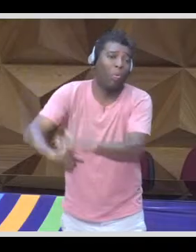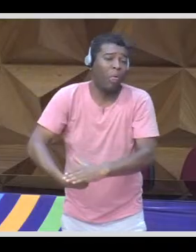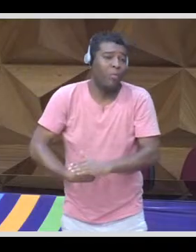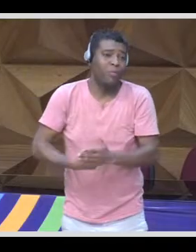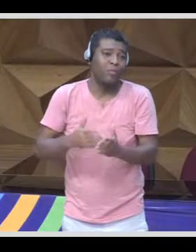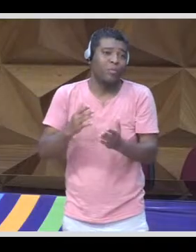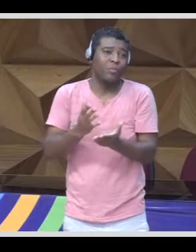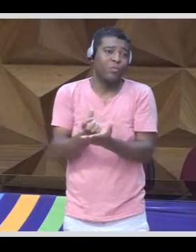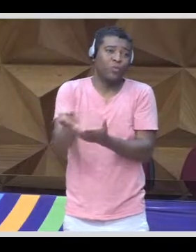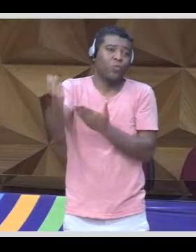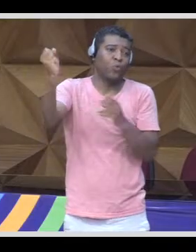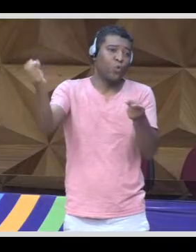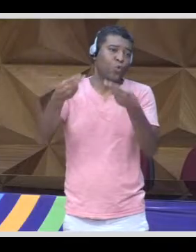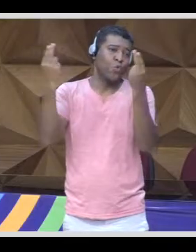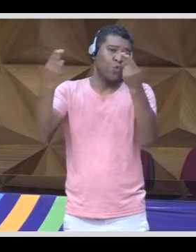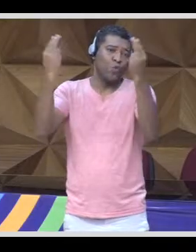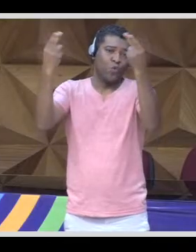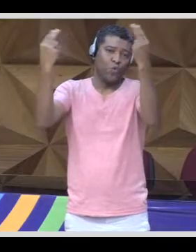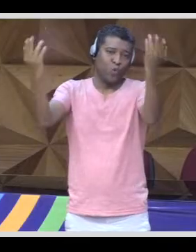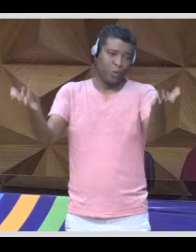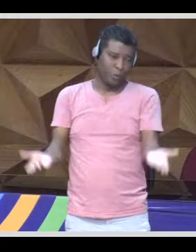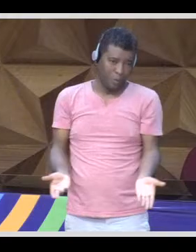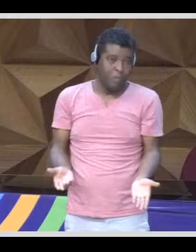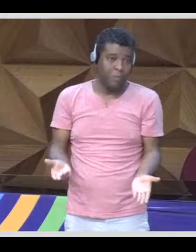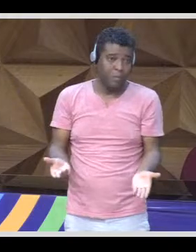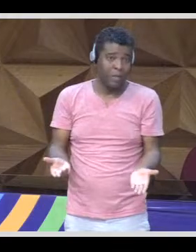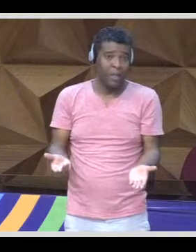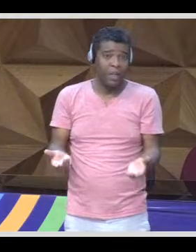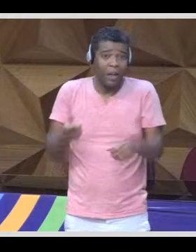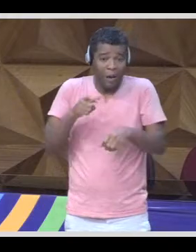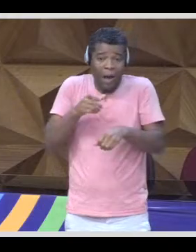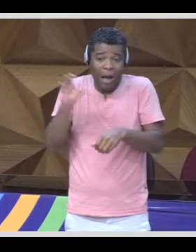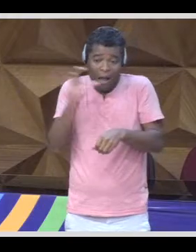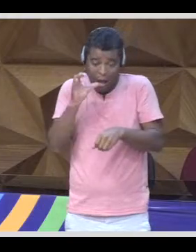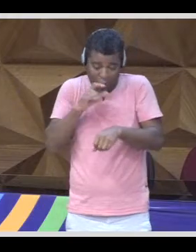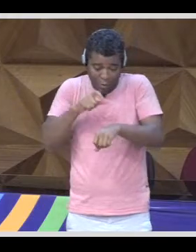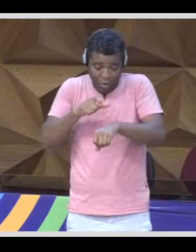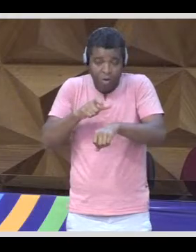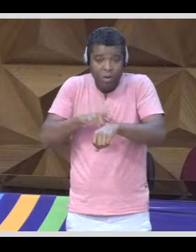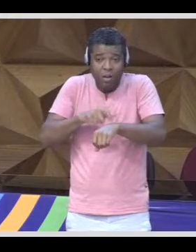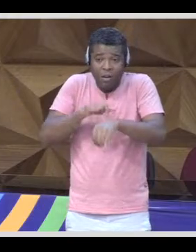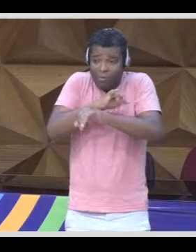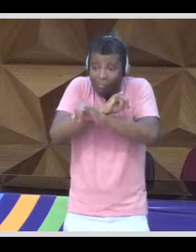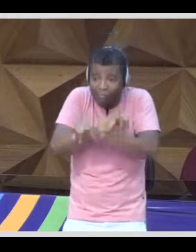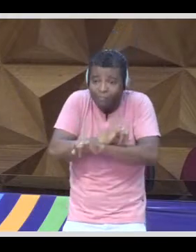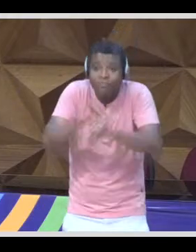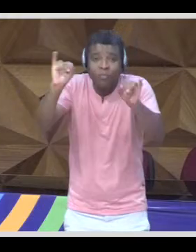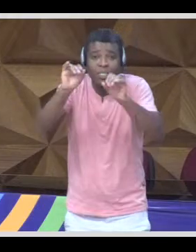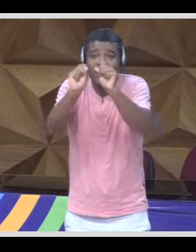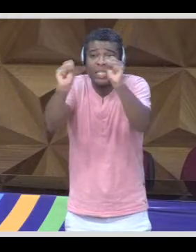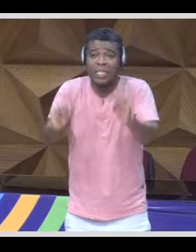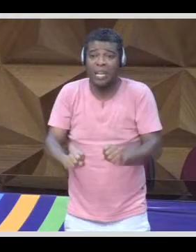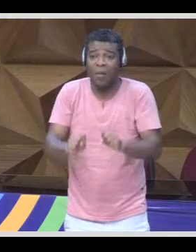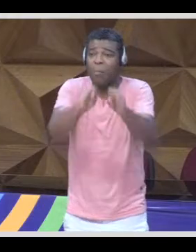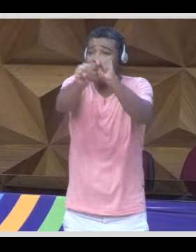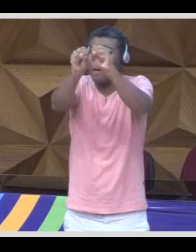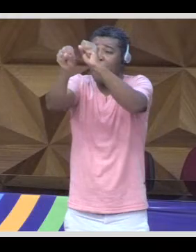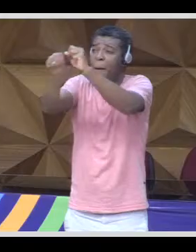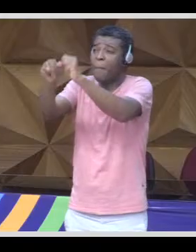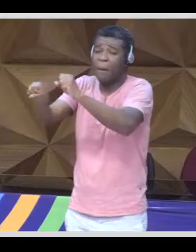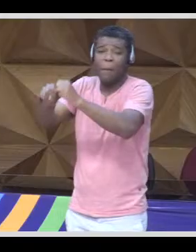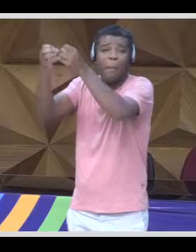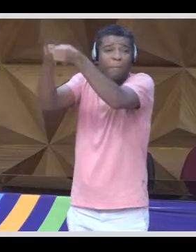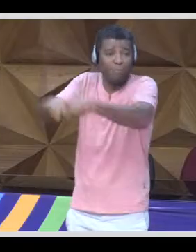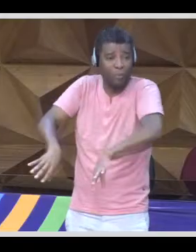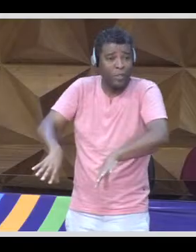the message with fake content is in the system, the damage is quite big. So debunking doesn't fix that. So it's